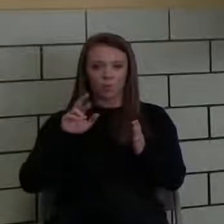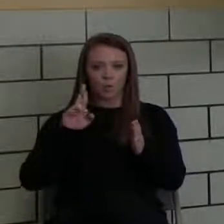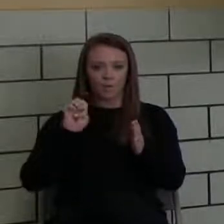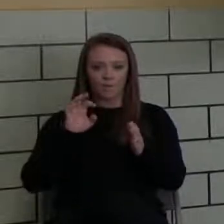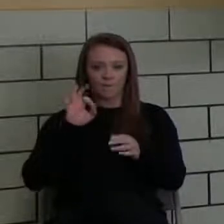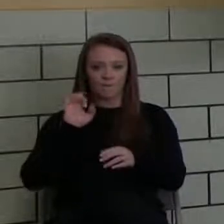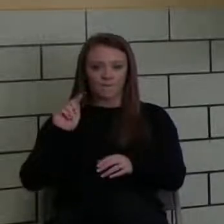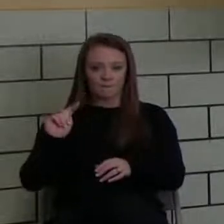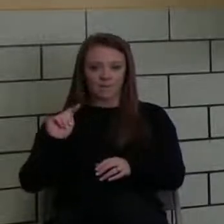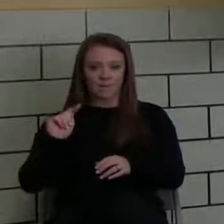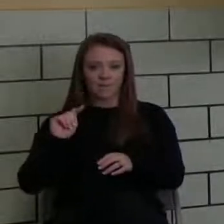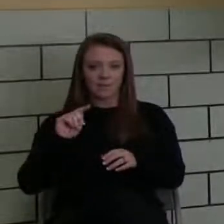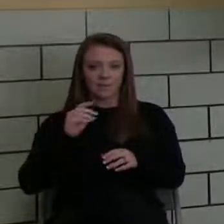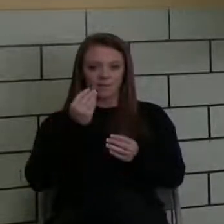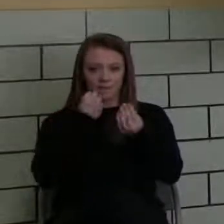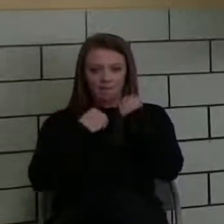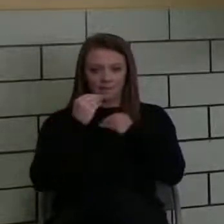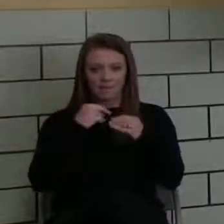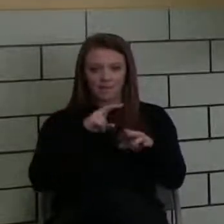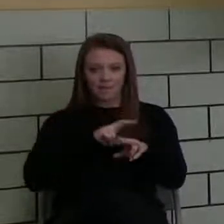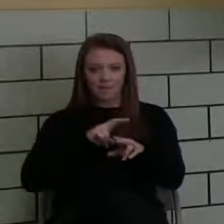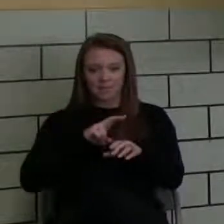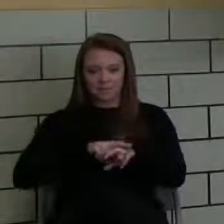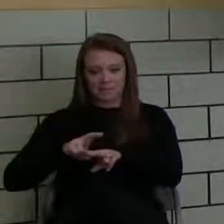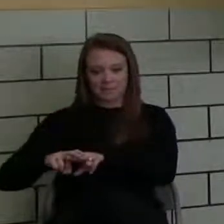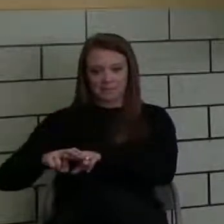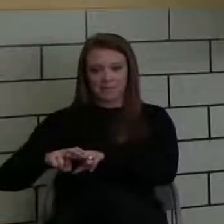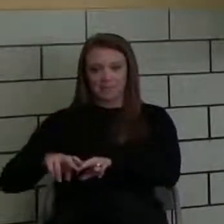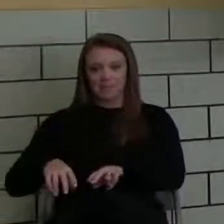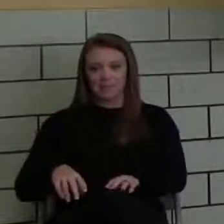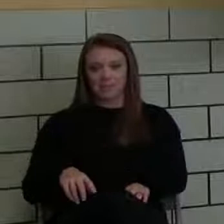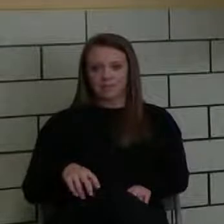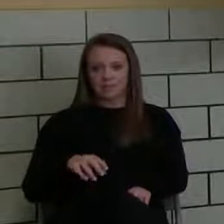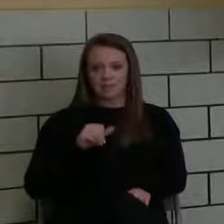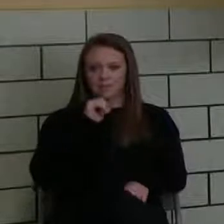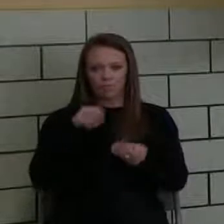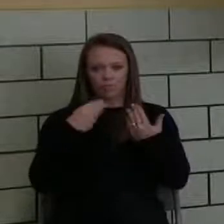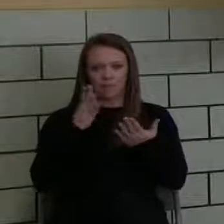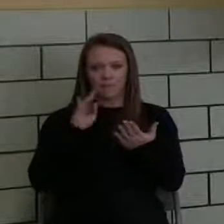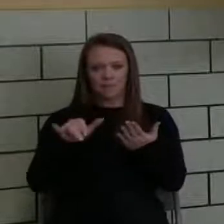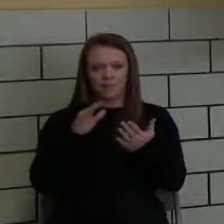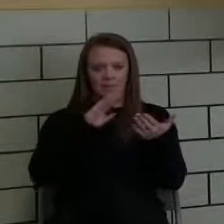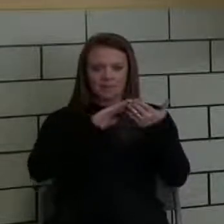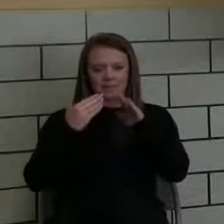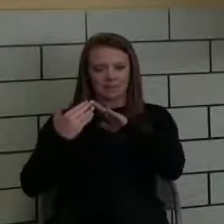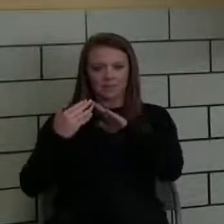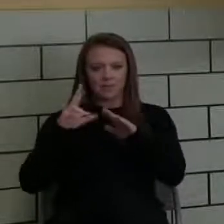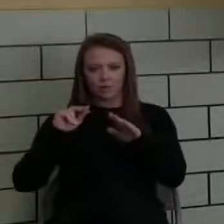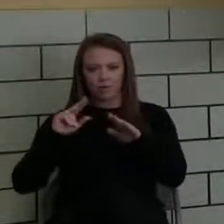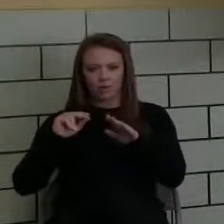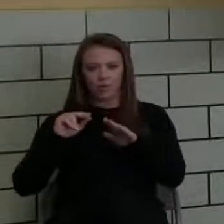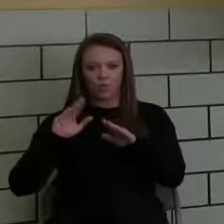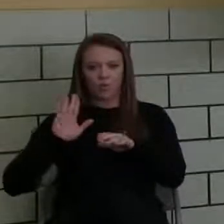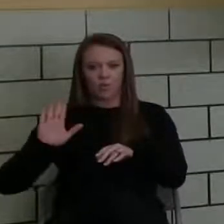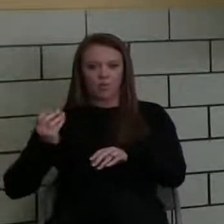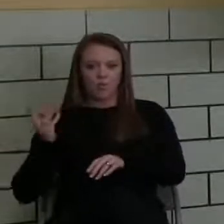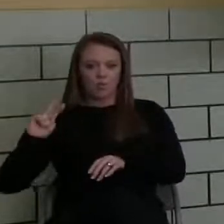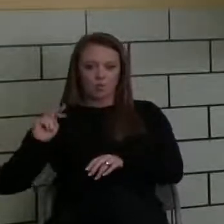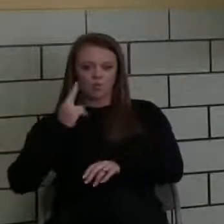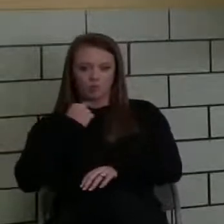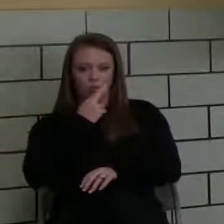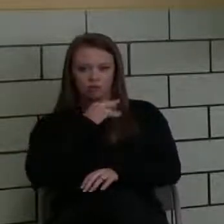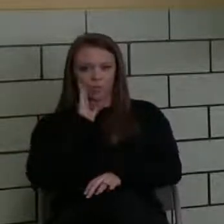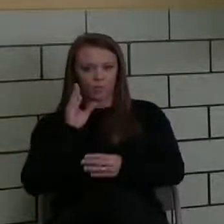wouldn't be provided by the city. It would be space for those businesses to put cafe seating out there. We've had discussions with the